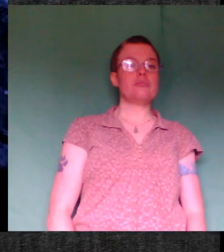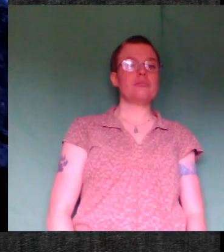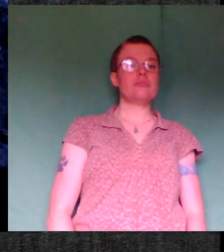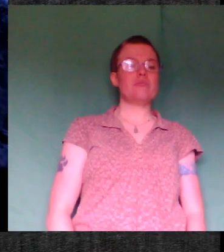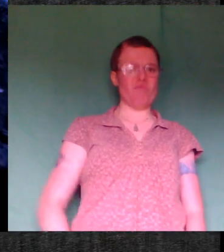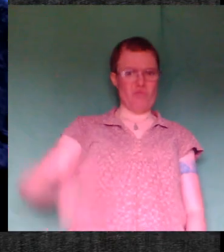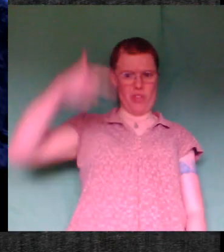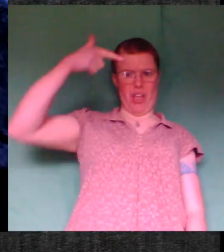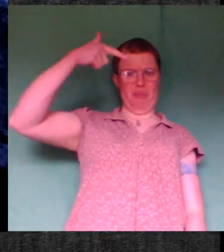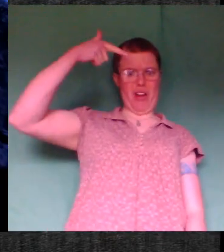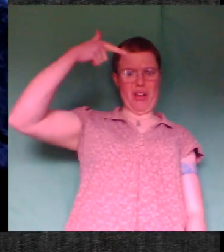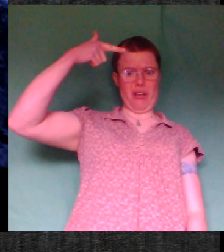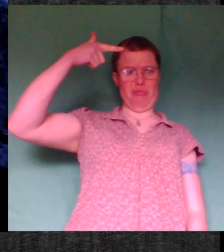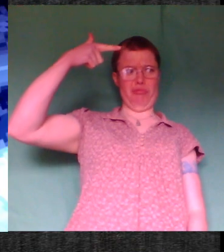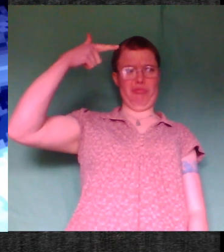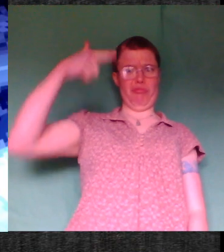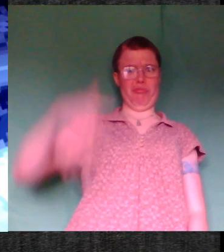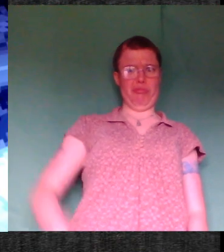Surveillance camera?